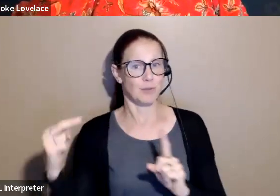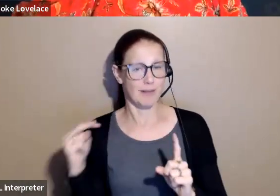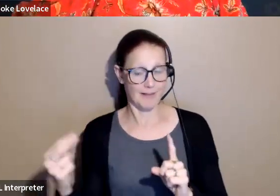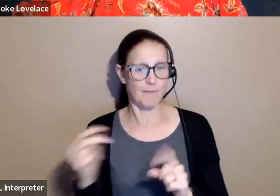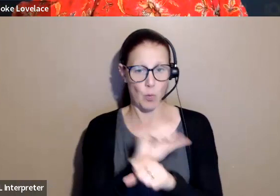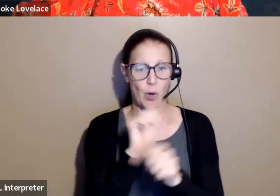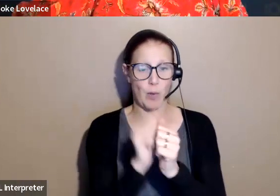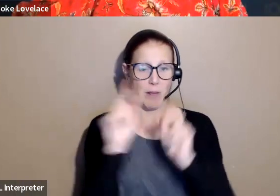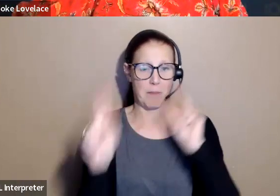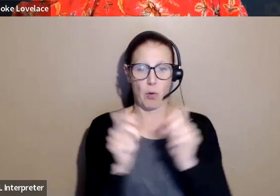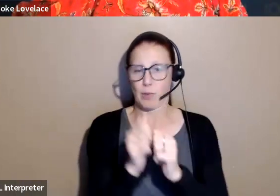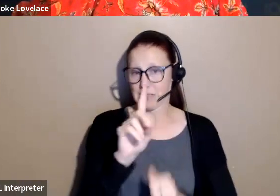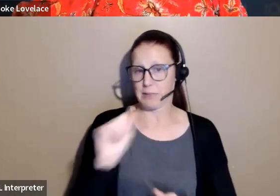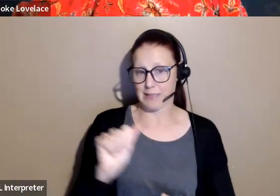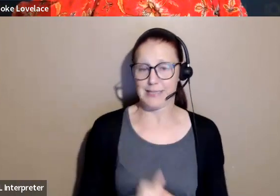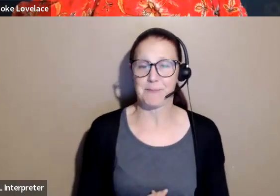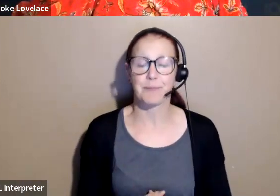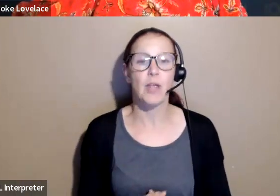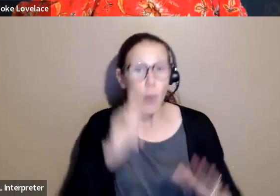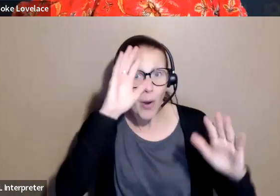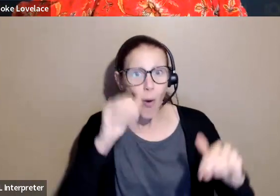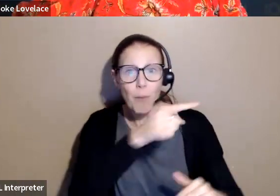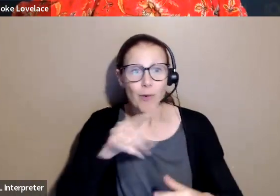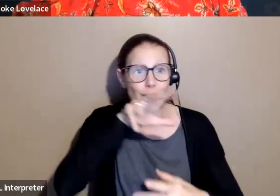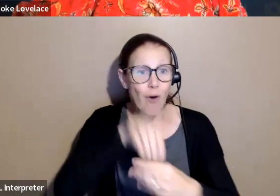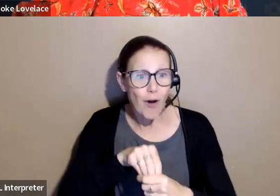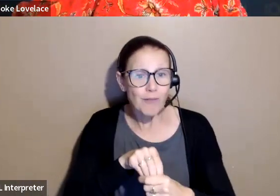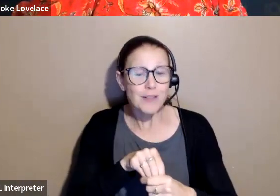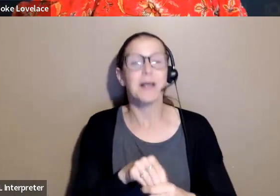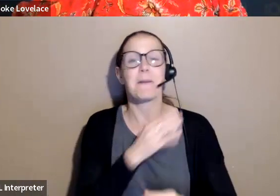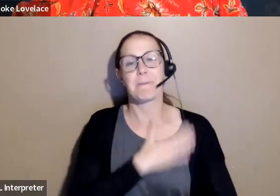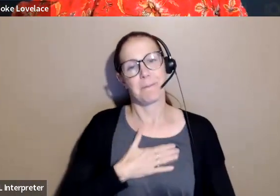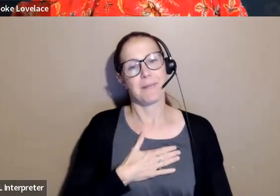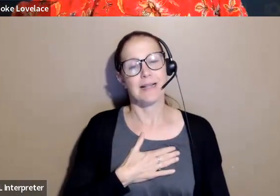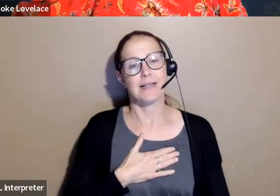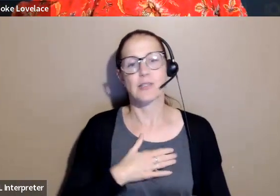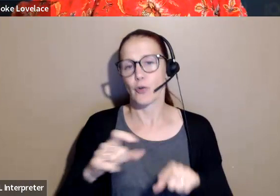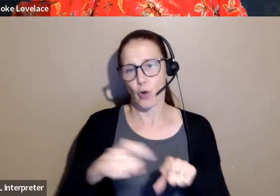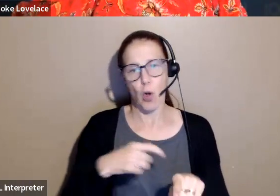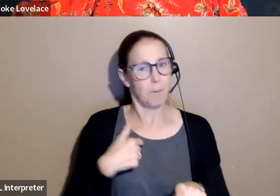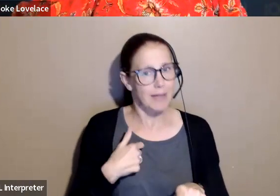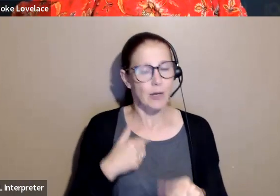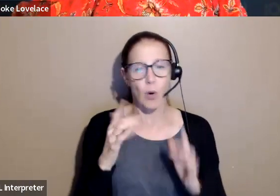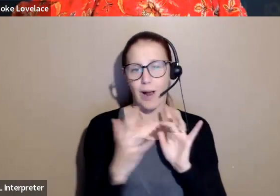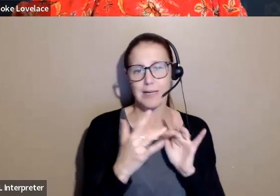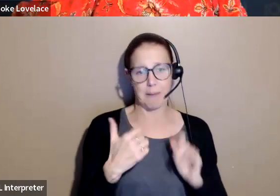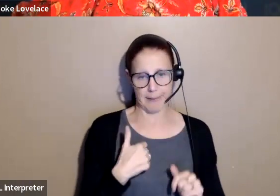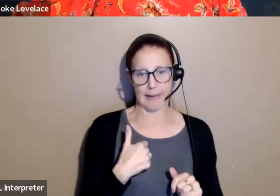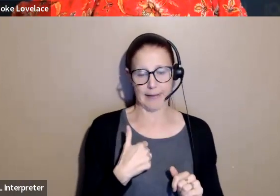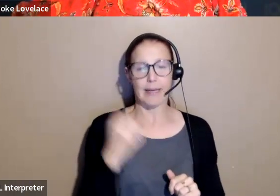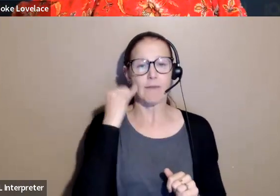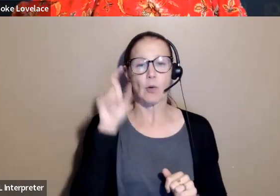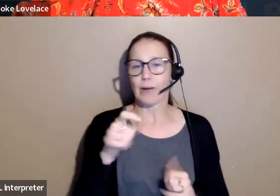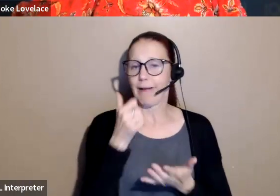working with people with disabilities. So we hope you'll participate, and please feel free to call me or contact me if you